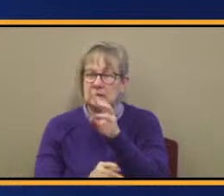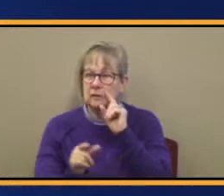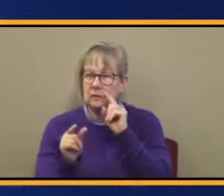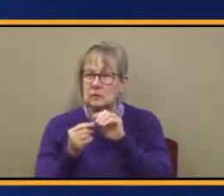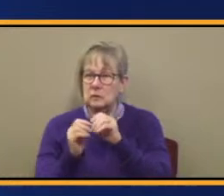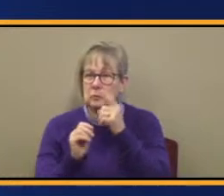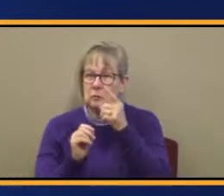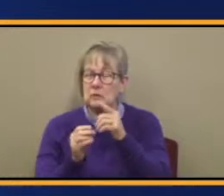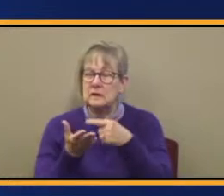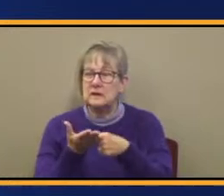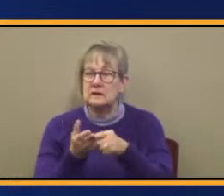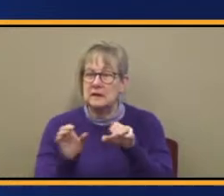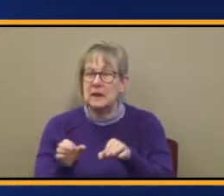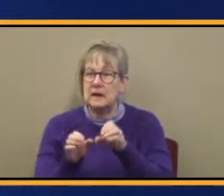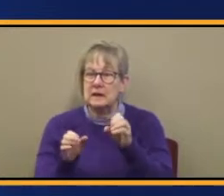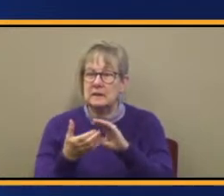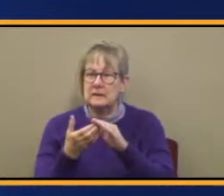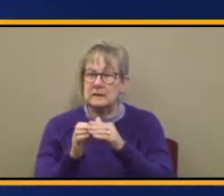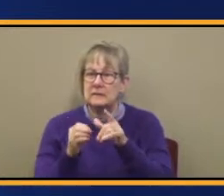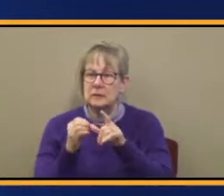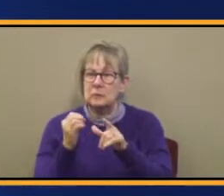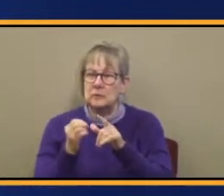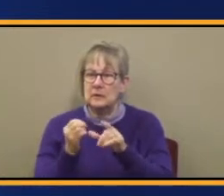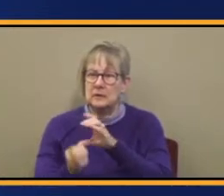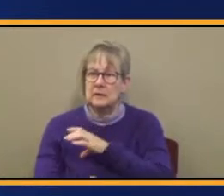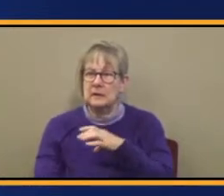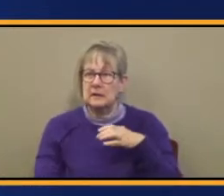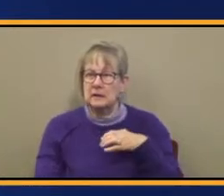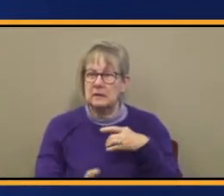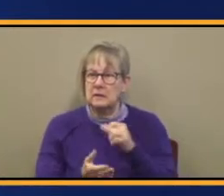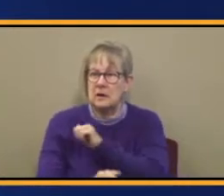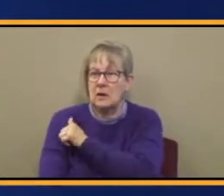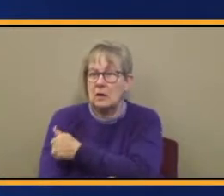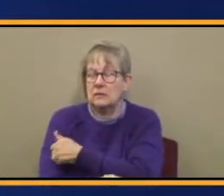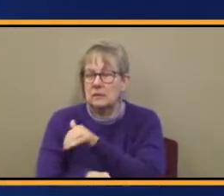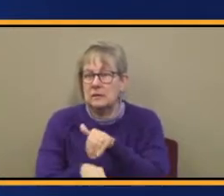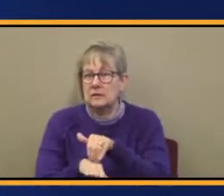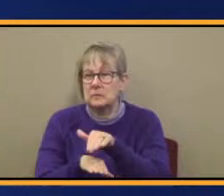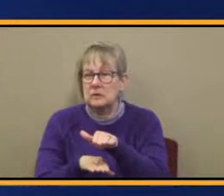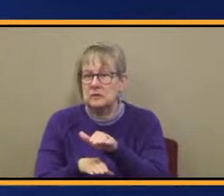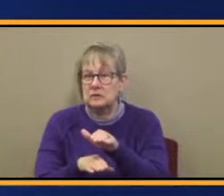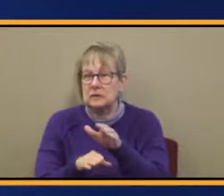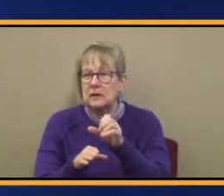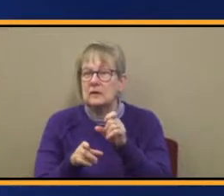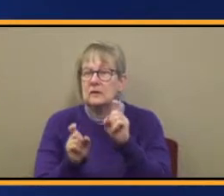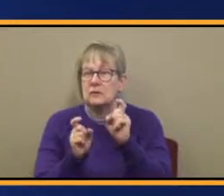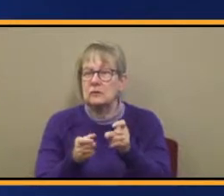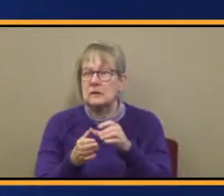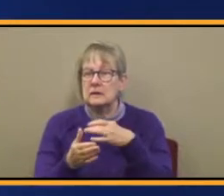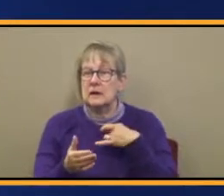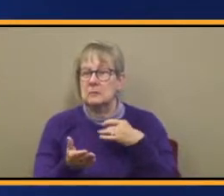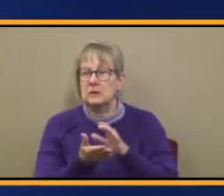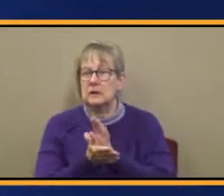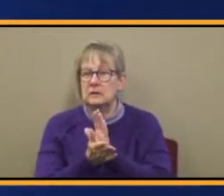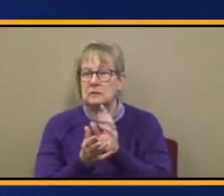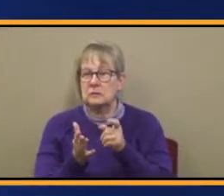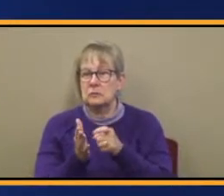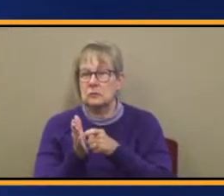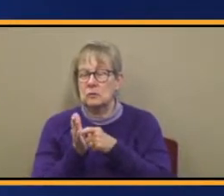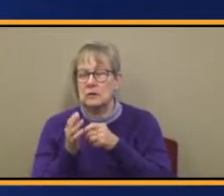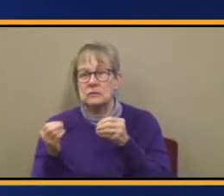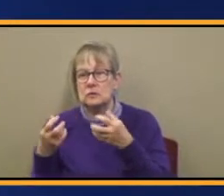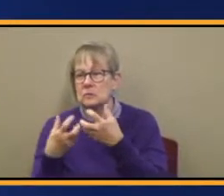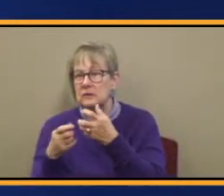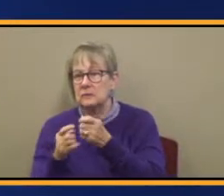and is for the discussion and action that the City of El Paso Council authorizes the submission and grant application, which requires no match from the city, to the